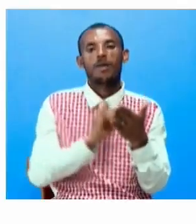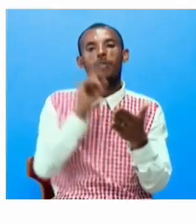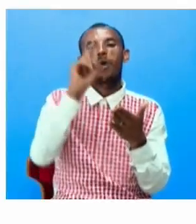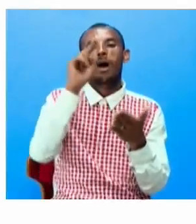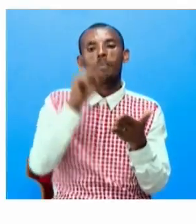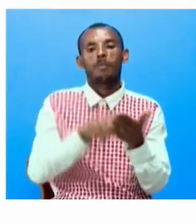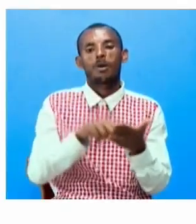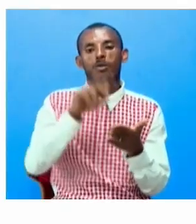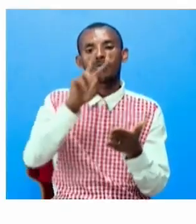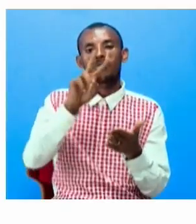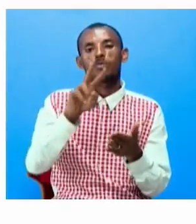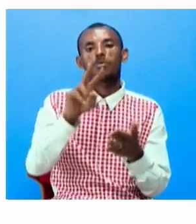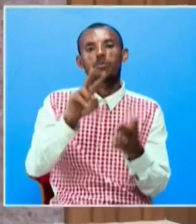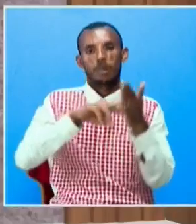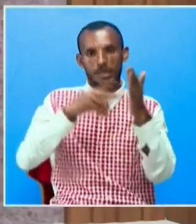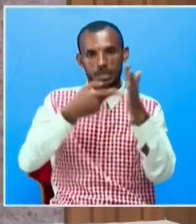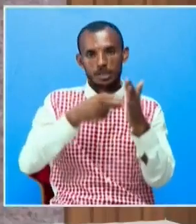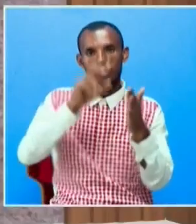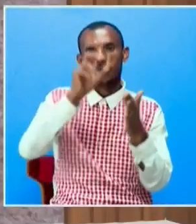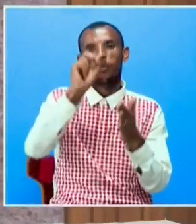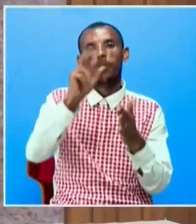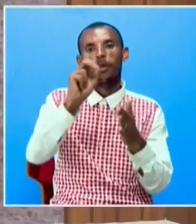is 12 over